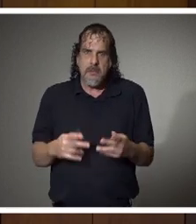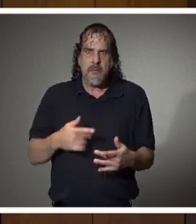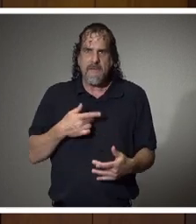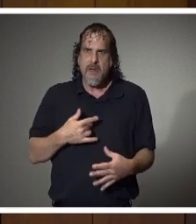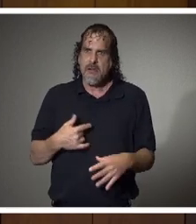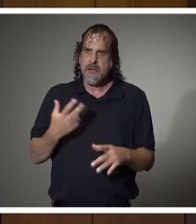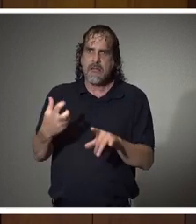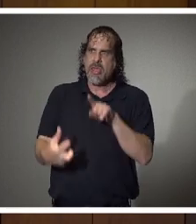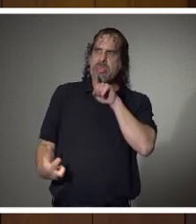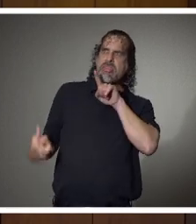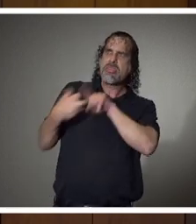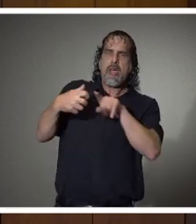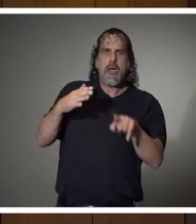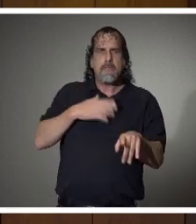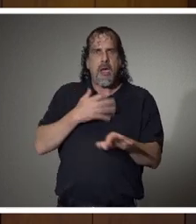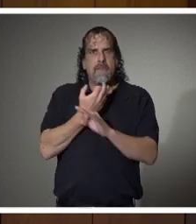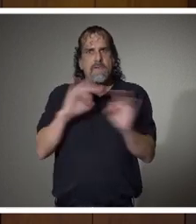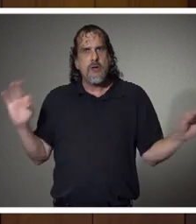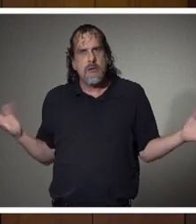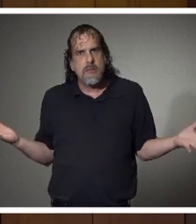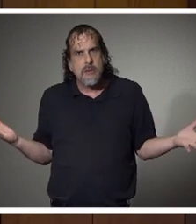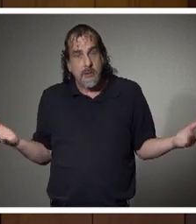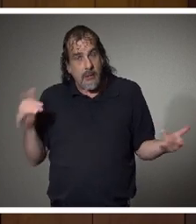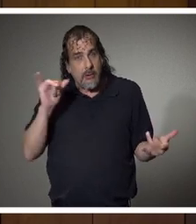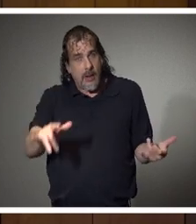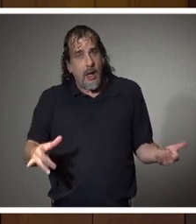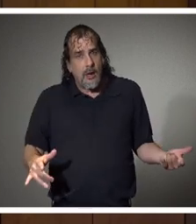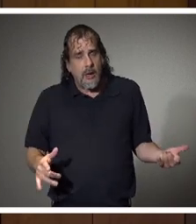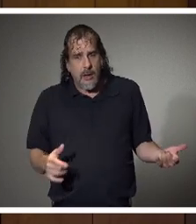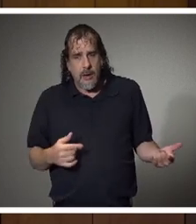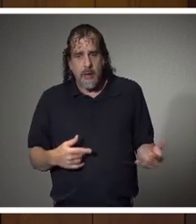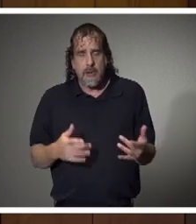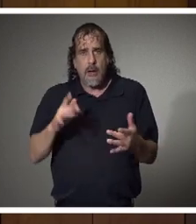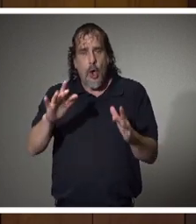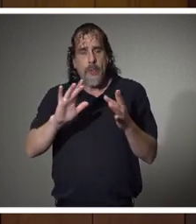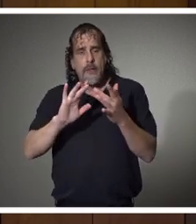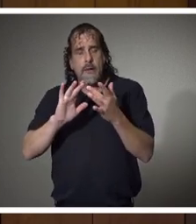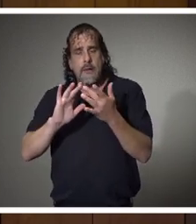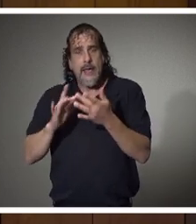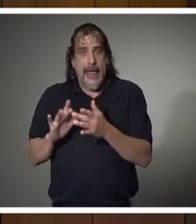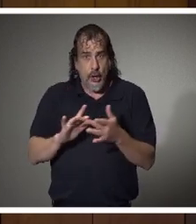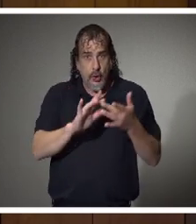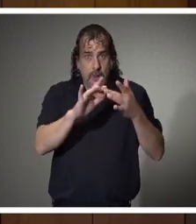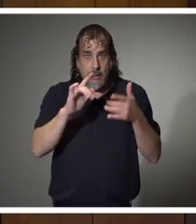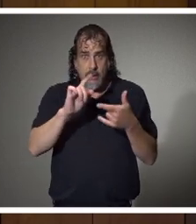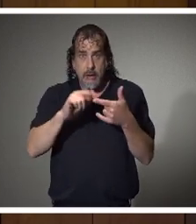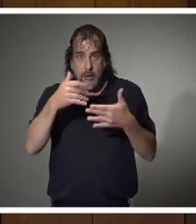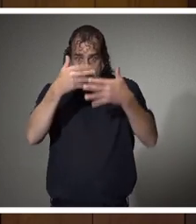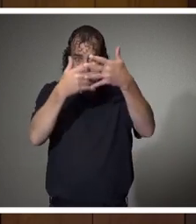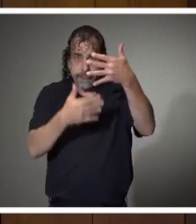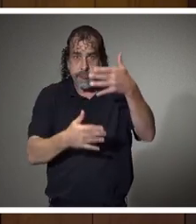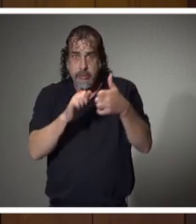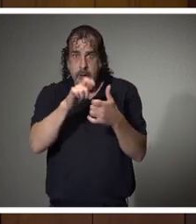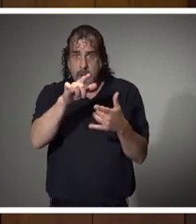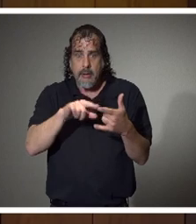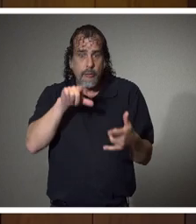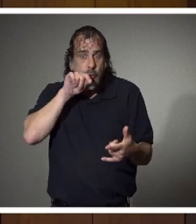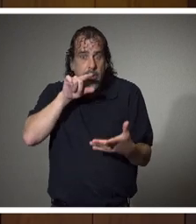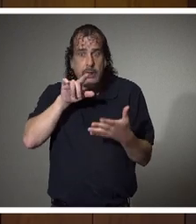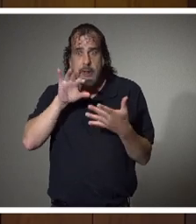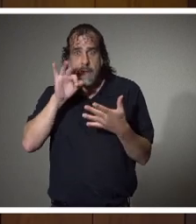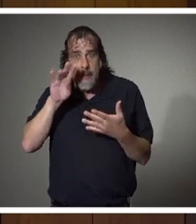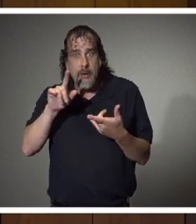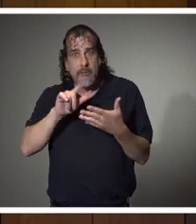assault on civil liberties. According to social media, one is scheduled tomorrow at noon in the capital city.